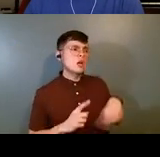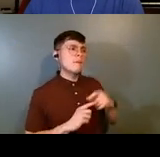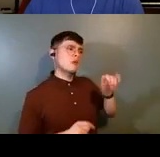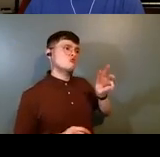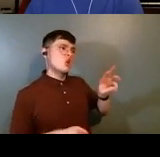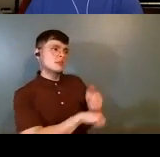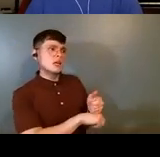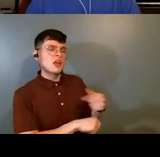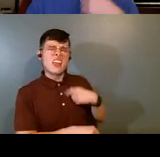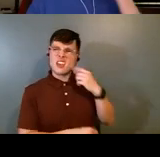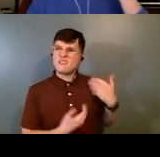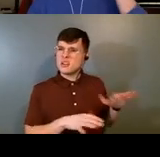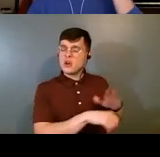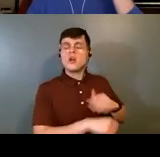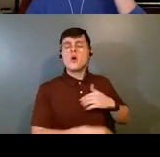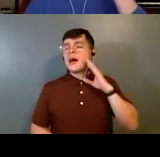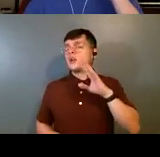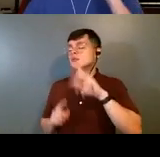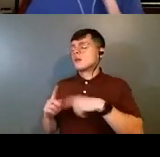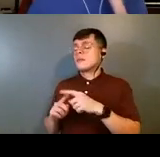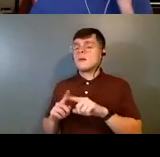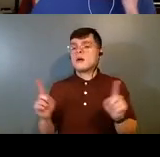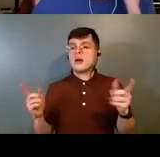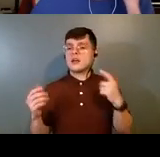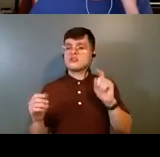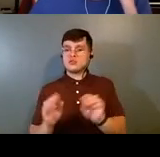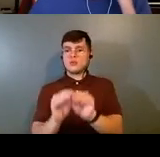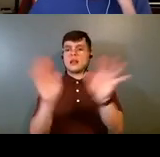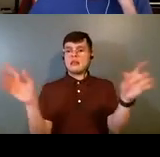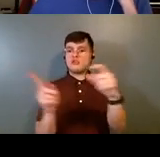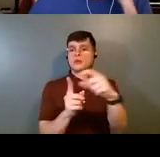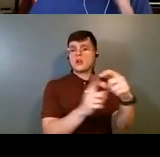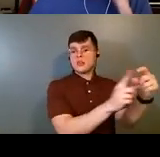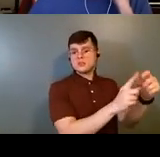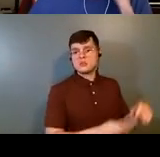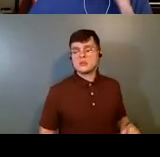I know. I know what she's talking about. Yeah. I just wanted to clear up the terminology. Okay.